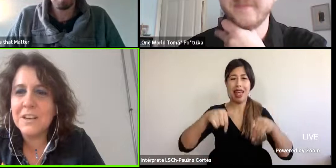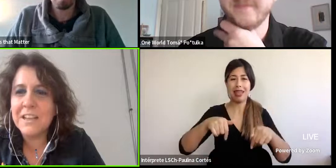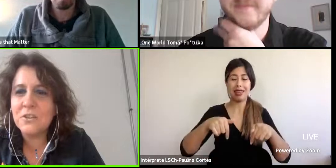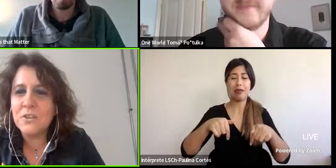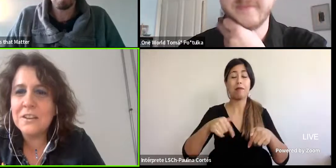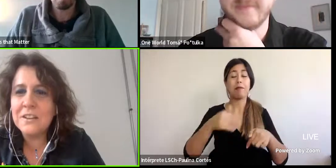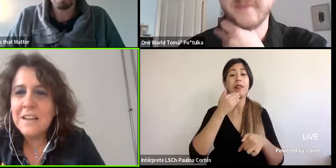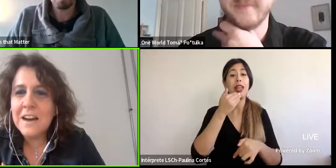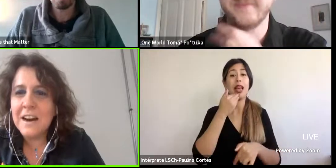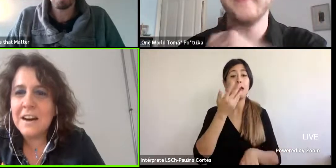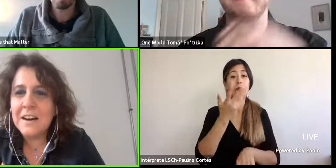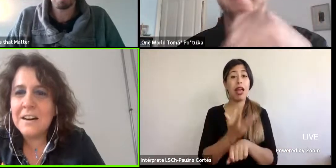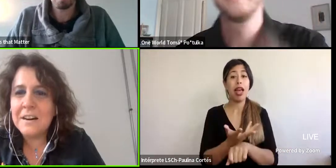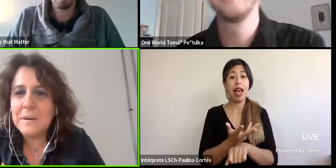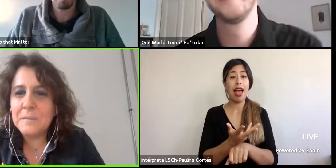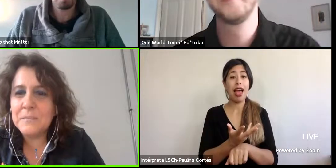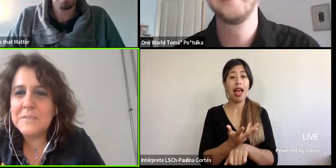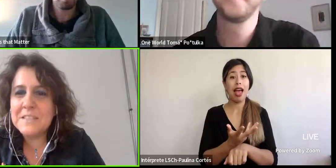fantastic moderator,